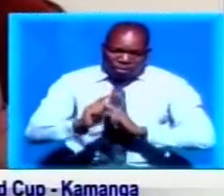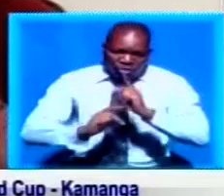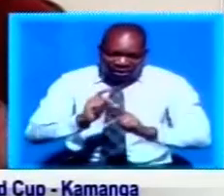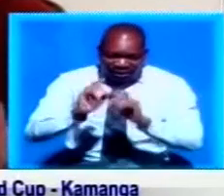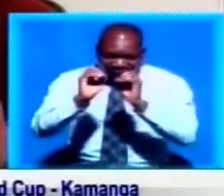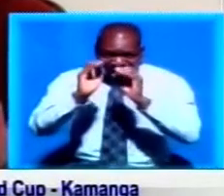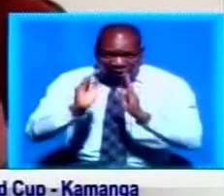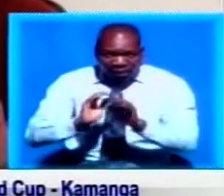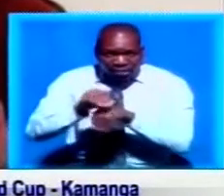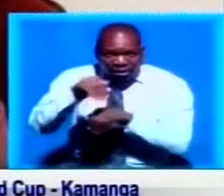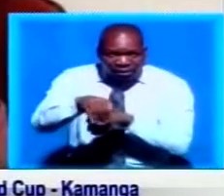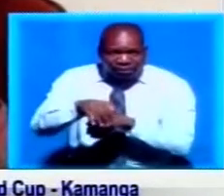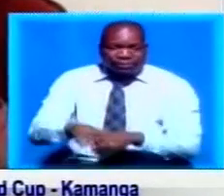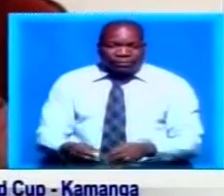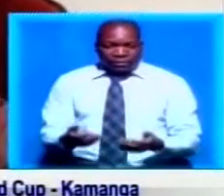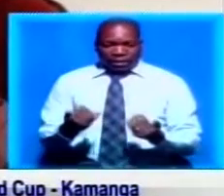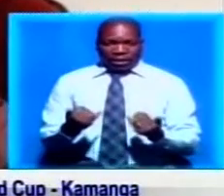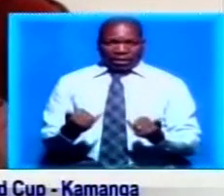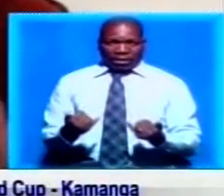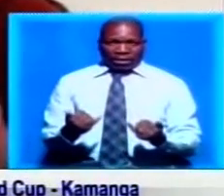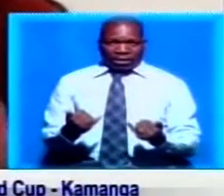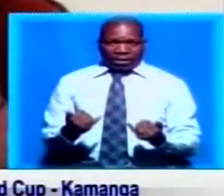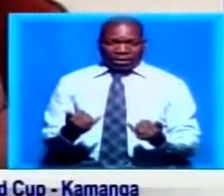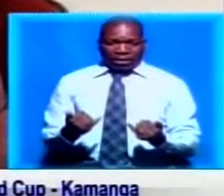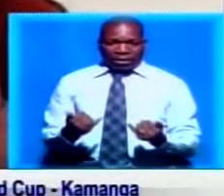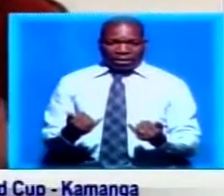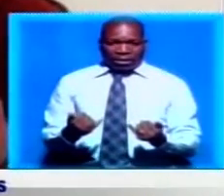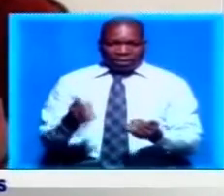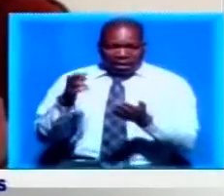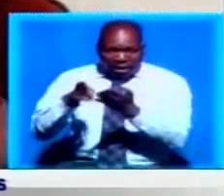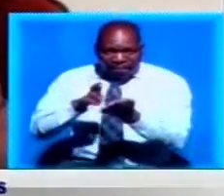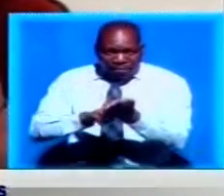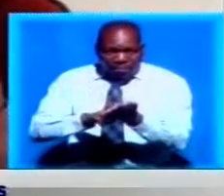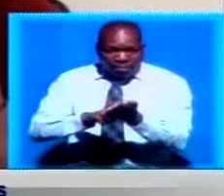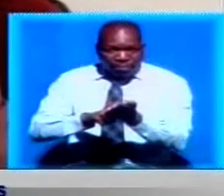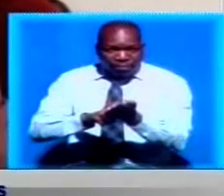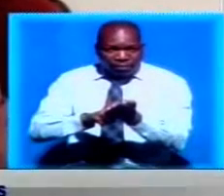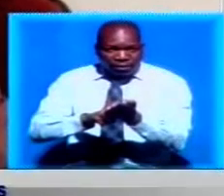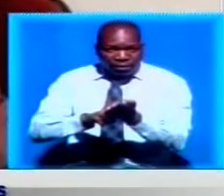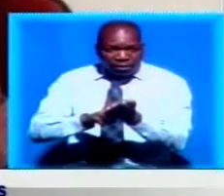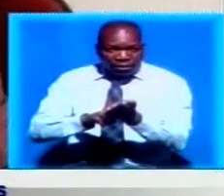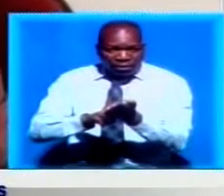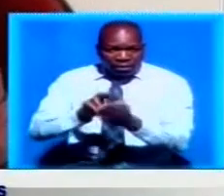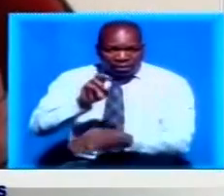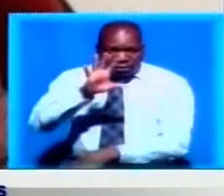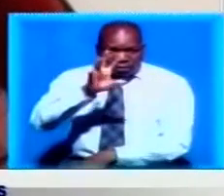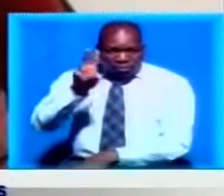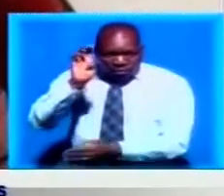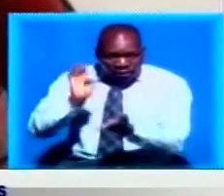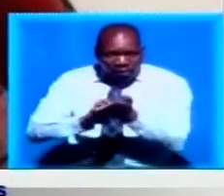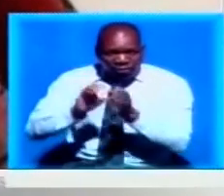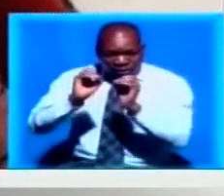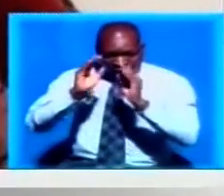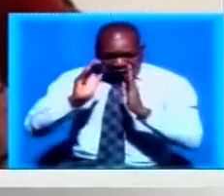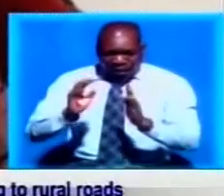teachers, and as we speak now, I can confidently report that an excess of 52,000 teachers have so